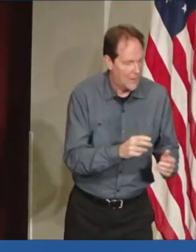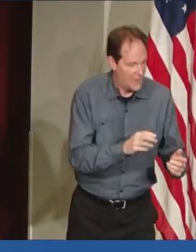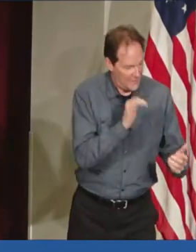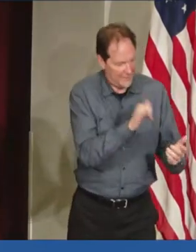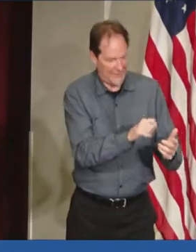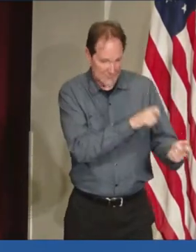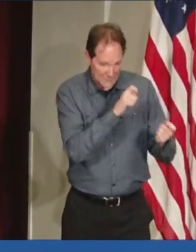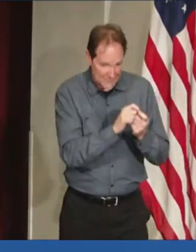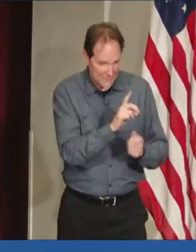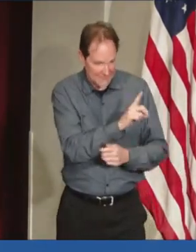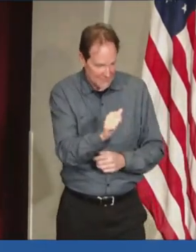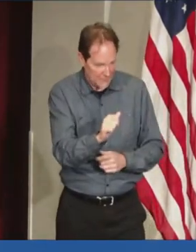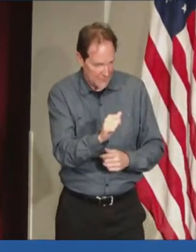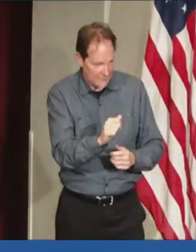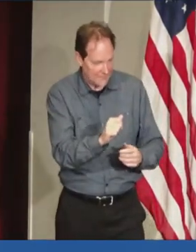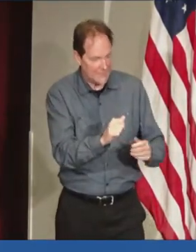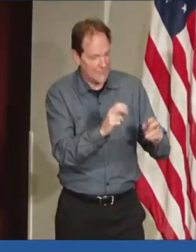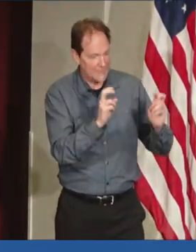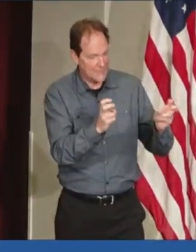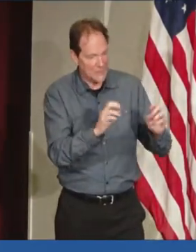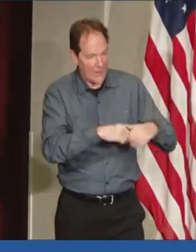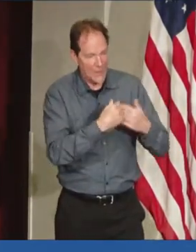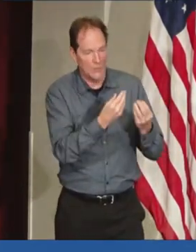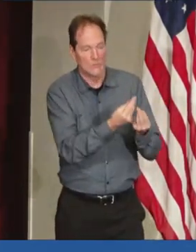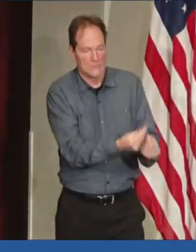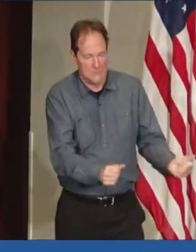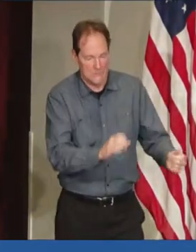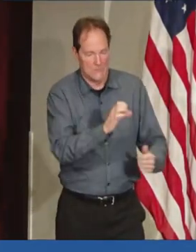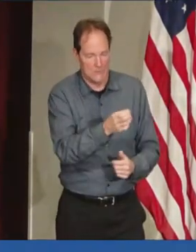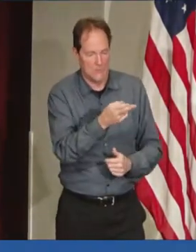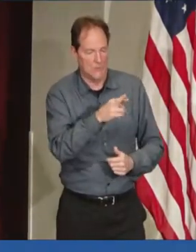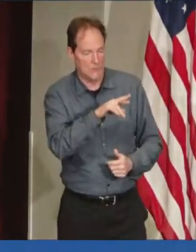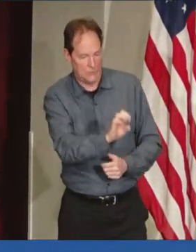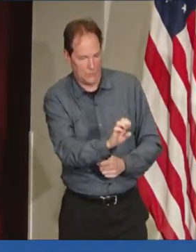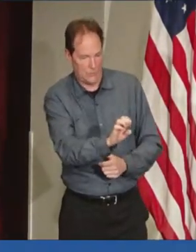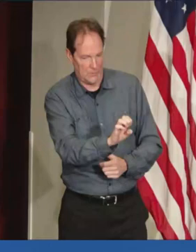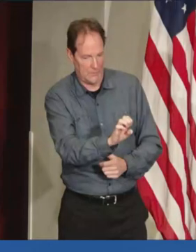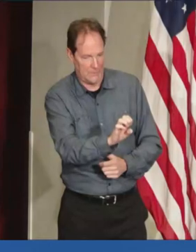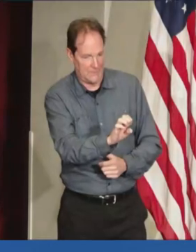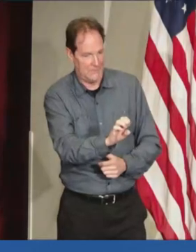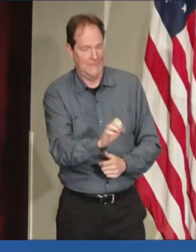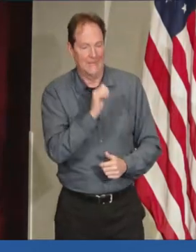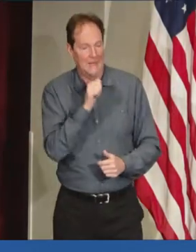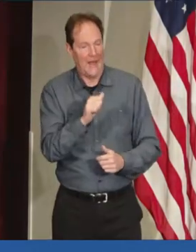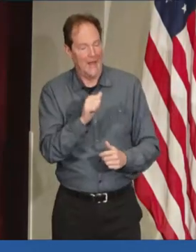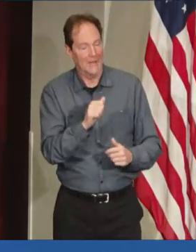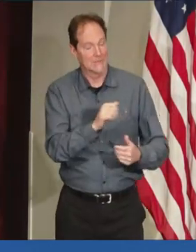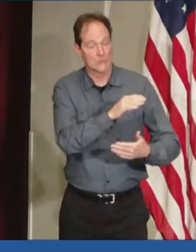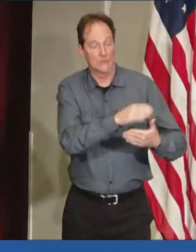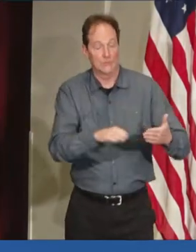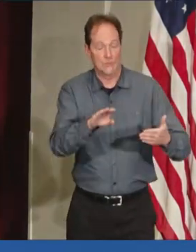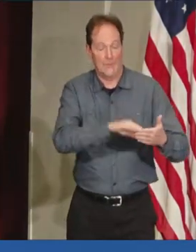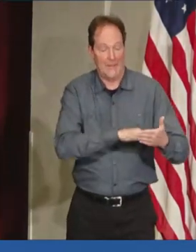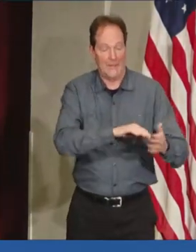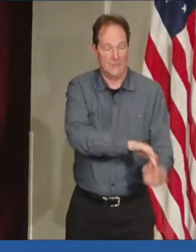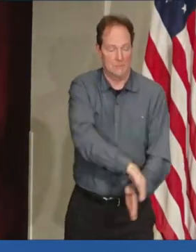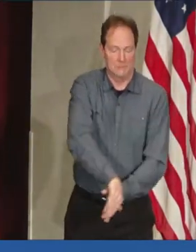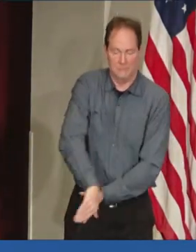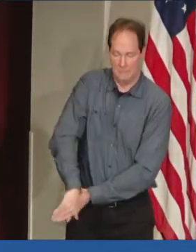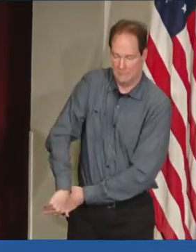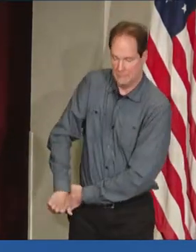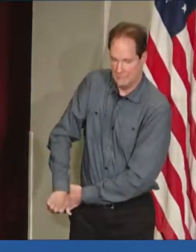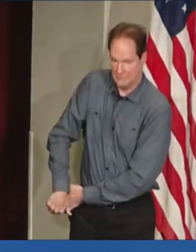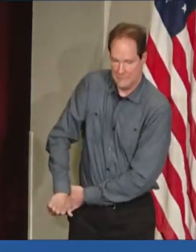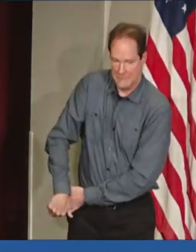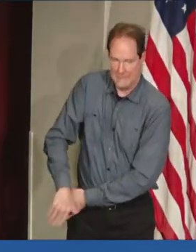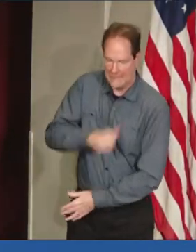disability and to look at the issue of cure. It doesn't look at the overarching issue of discrimination. It doesn't